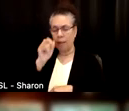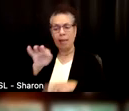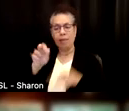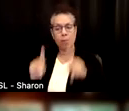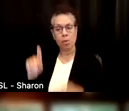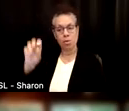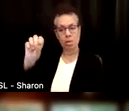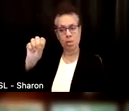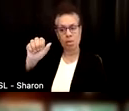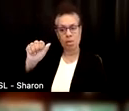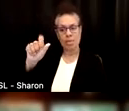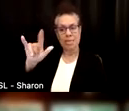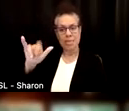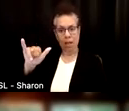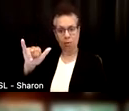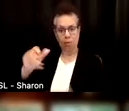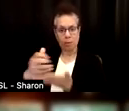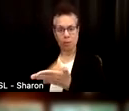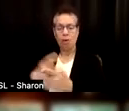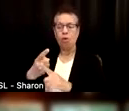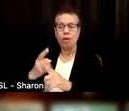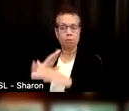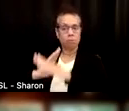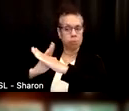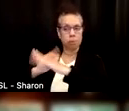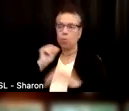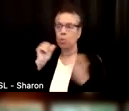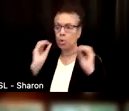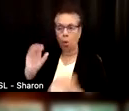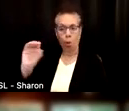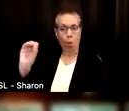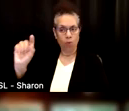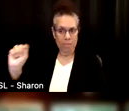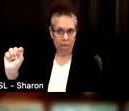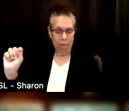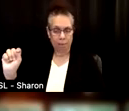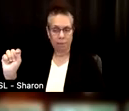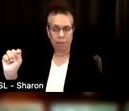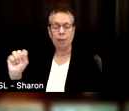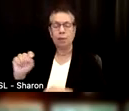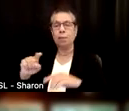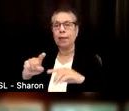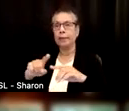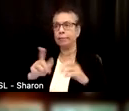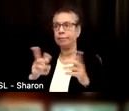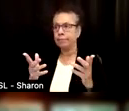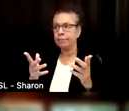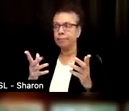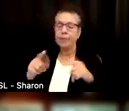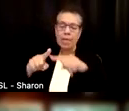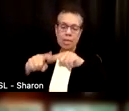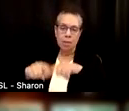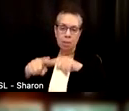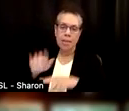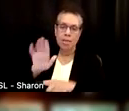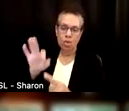salary exempt from overtime. There's a number of different exemptions, but typically there is depending on which